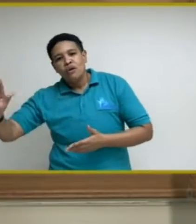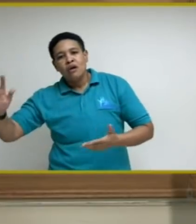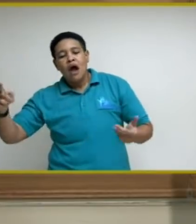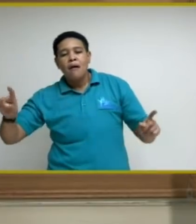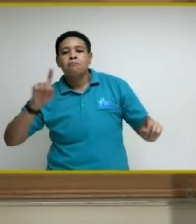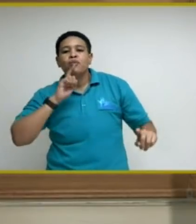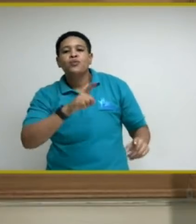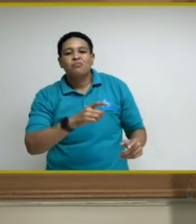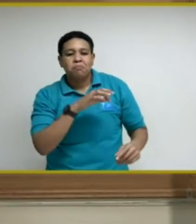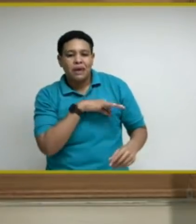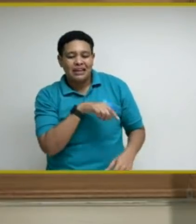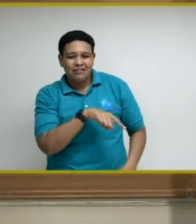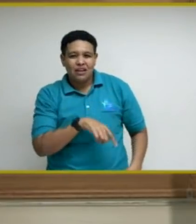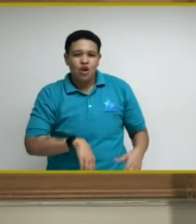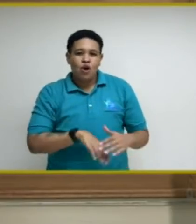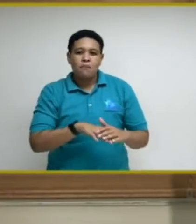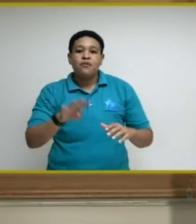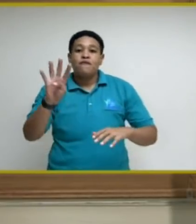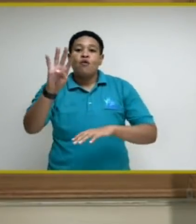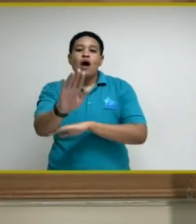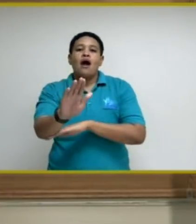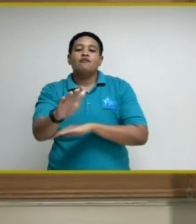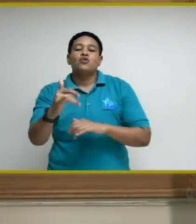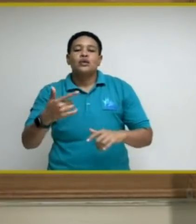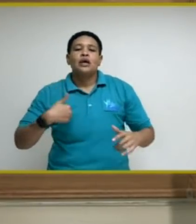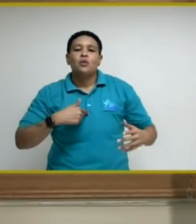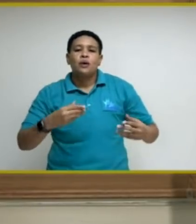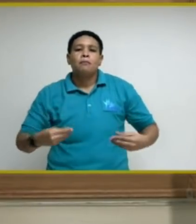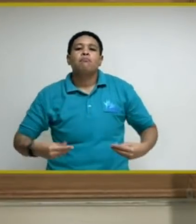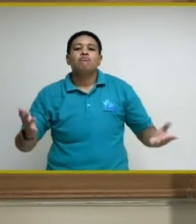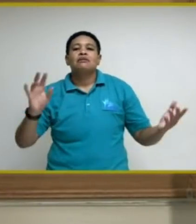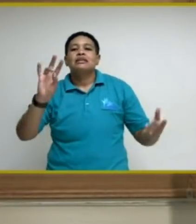this. Up to 4 p.m. today, we had administered